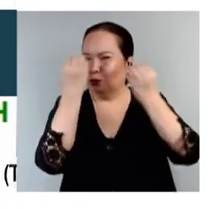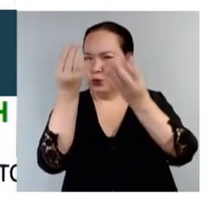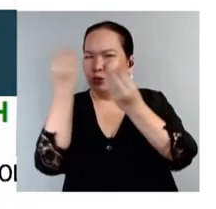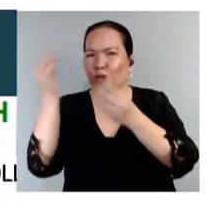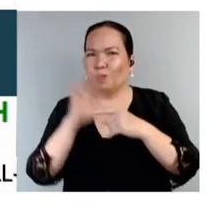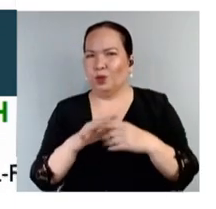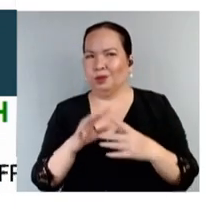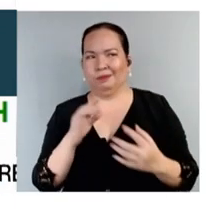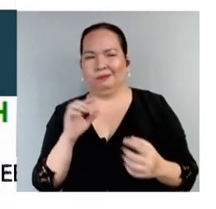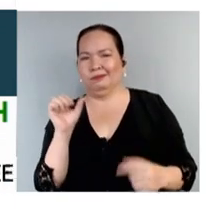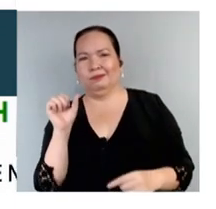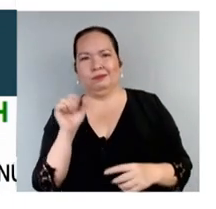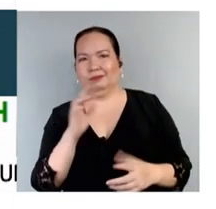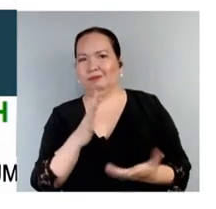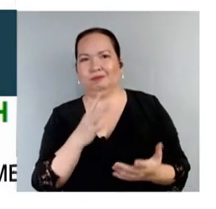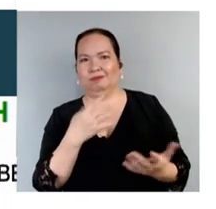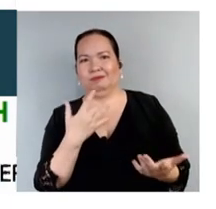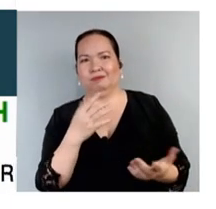left-leaning or